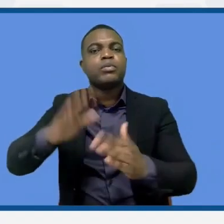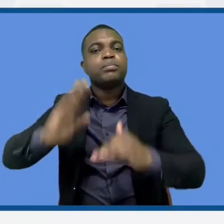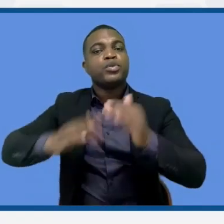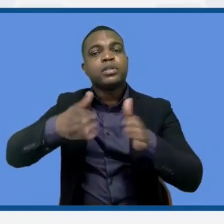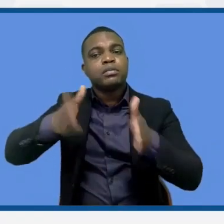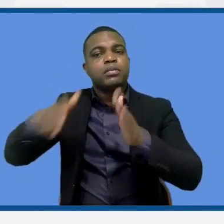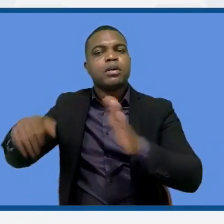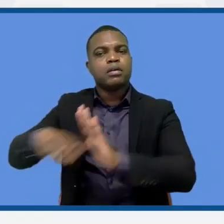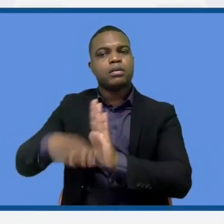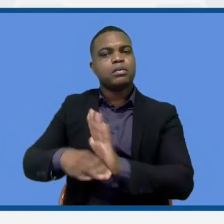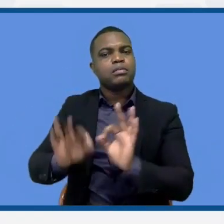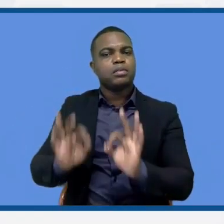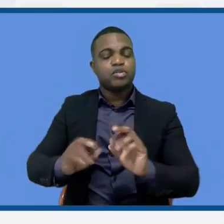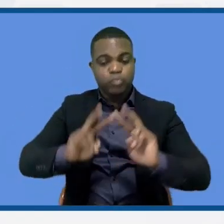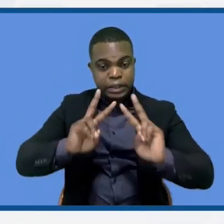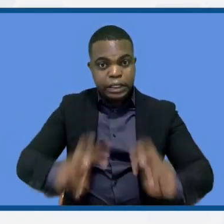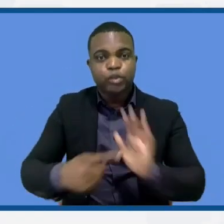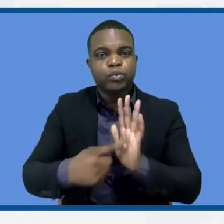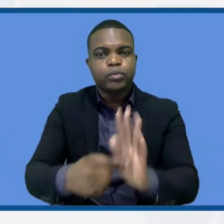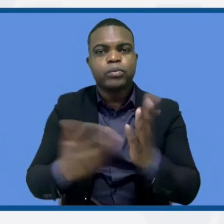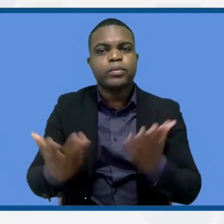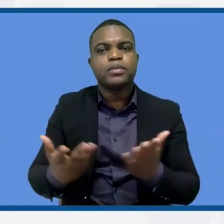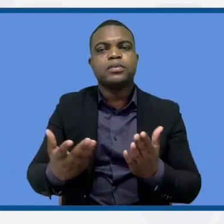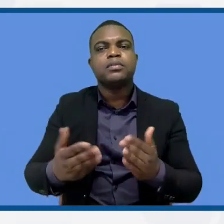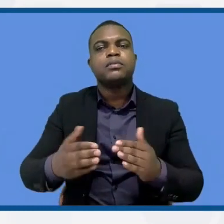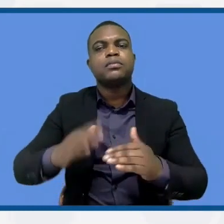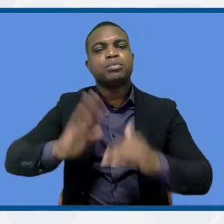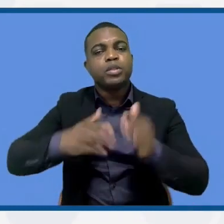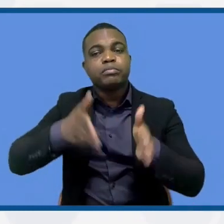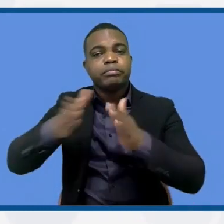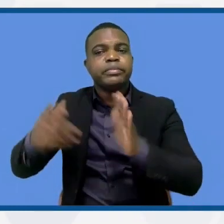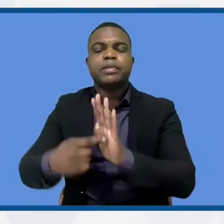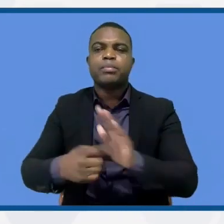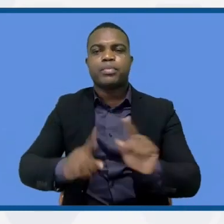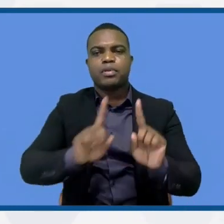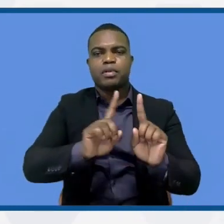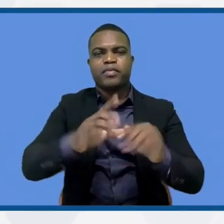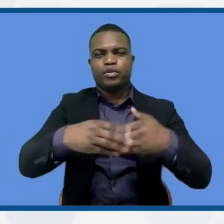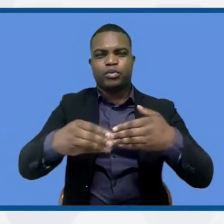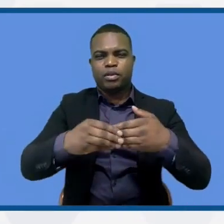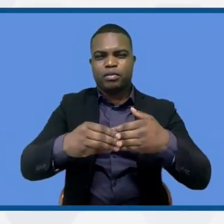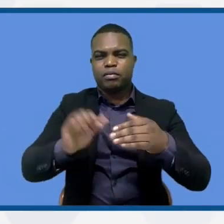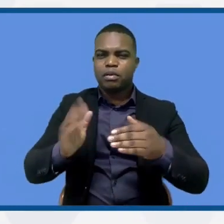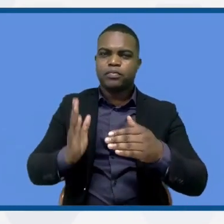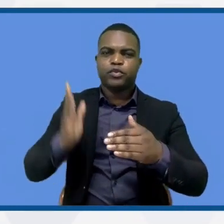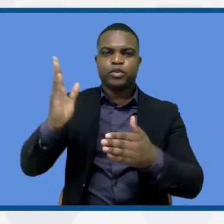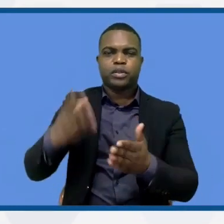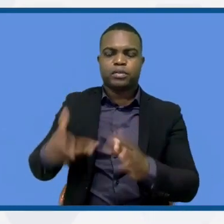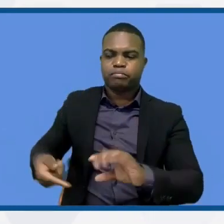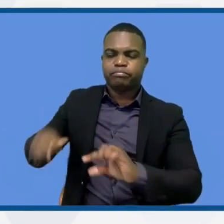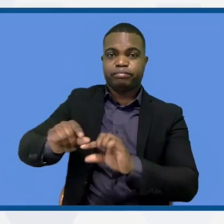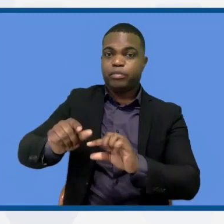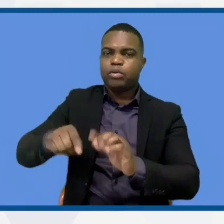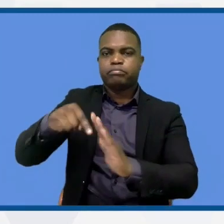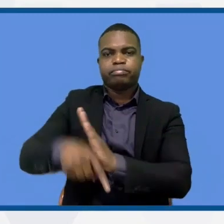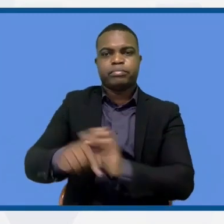years, hazard-resistant building codes are projected to prevent $132 billion in losses over that